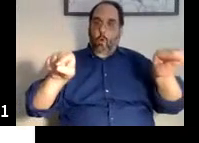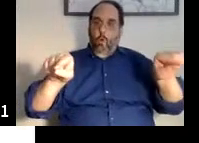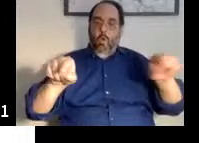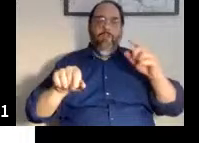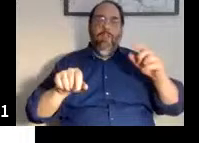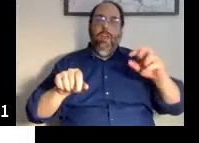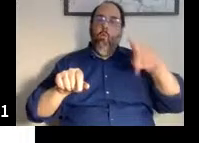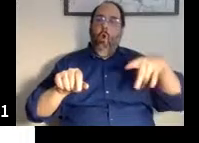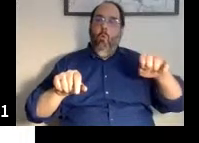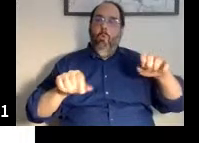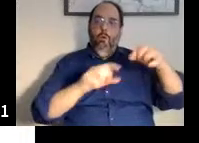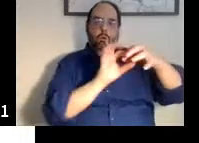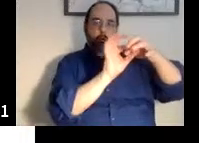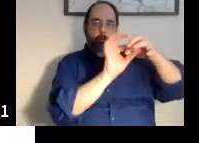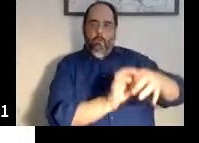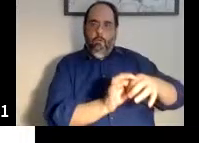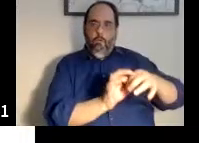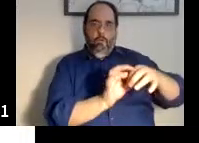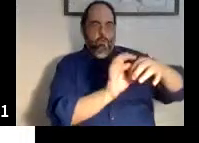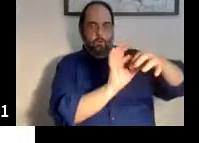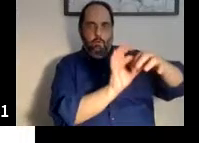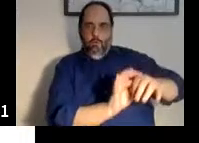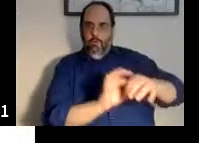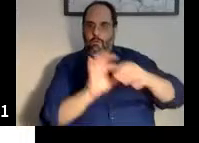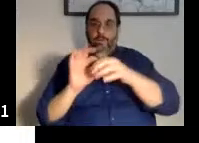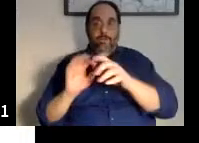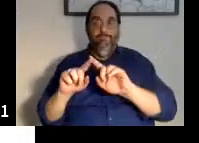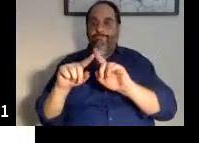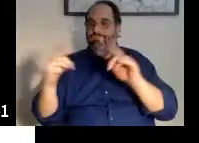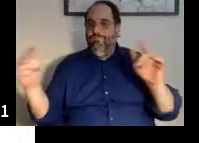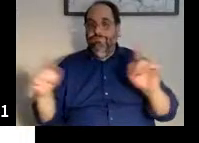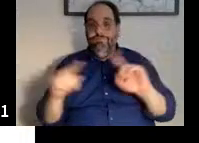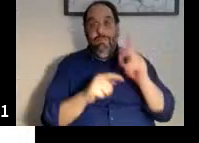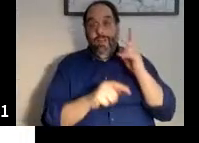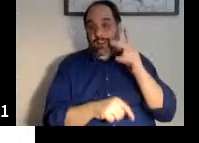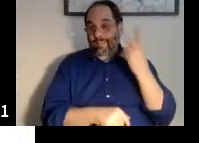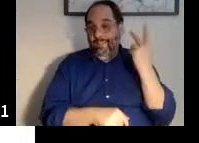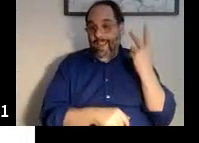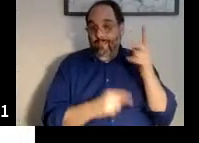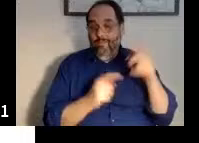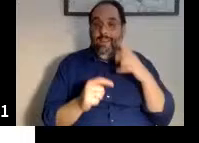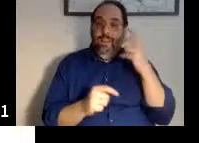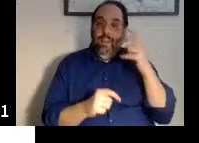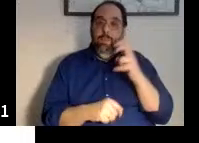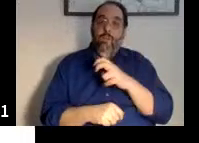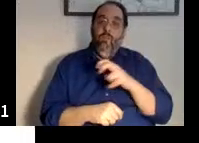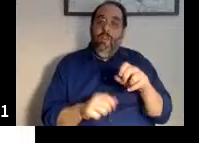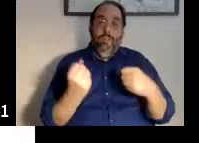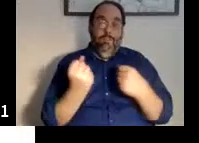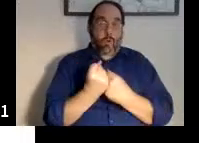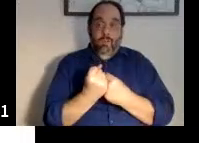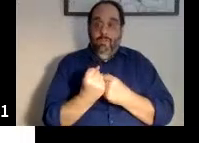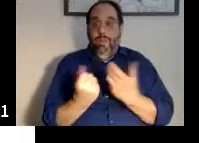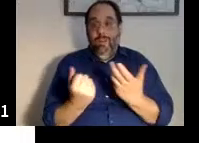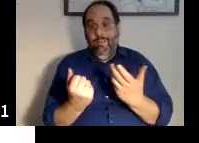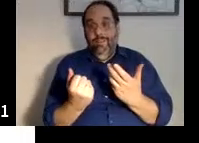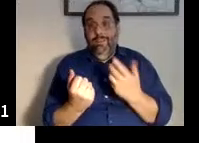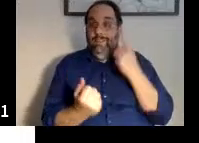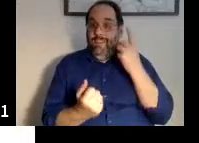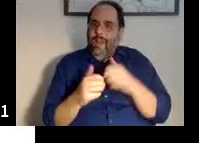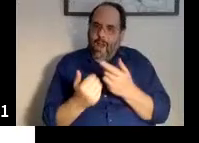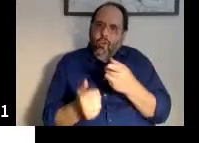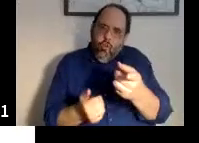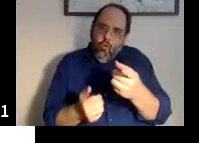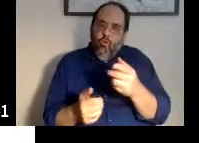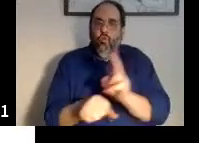loop. Um, I've seen all different kinds, what they're considering transfer supports. Listen, think about how you